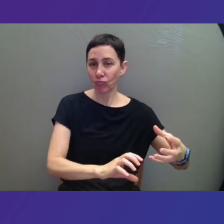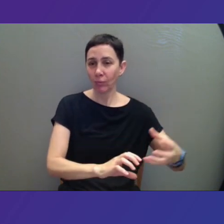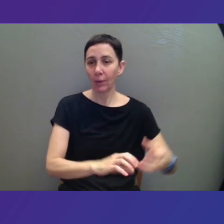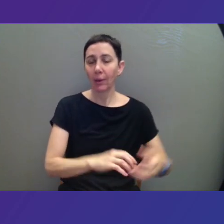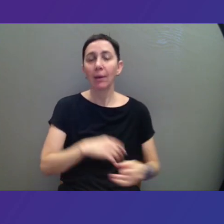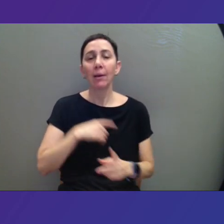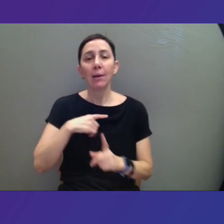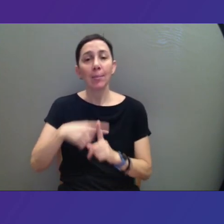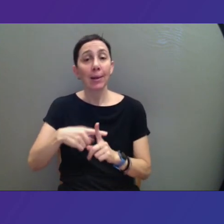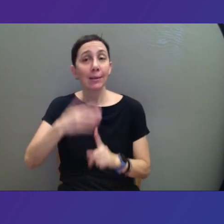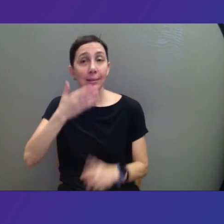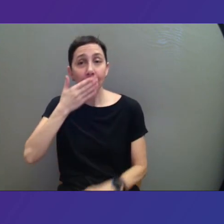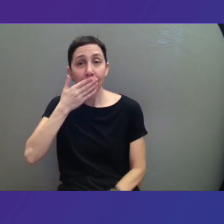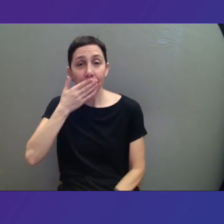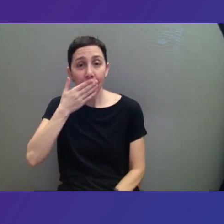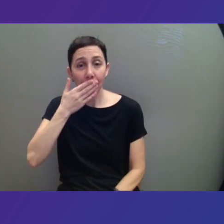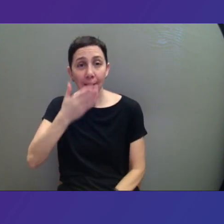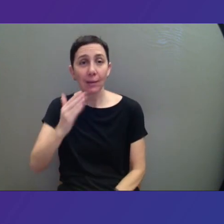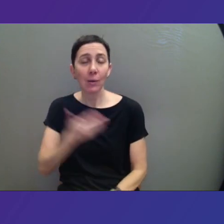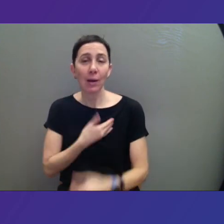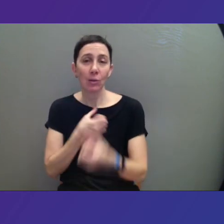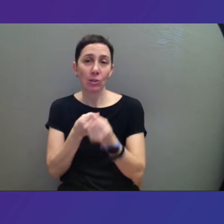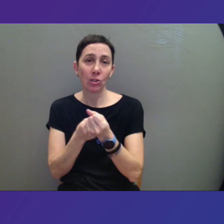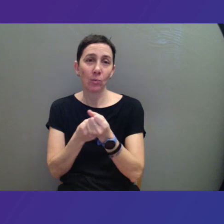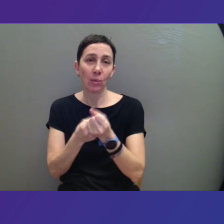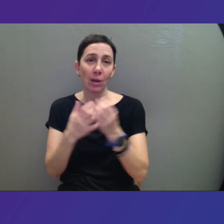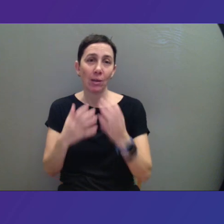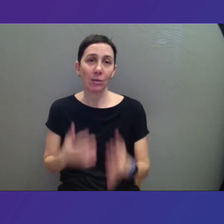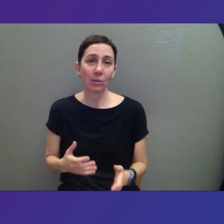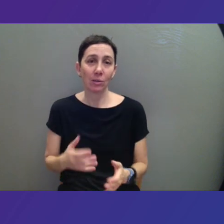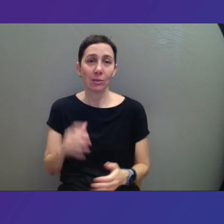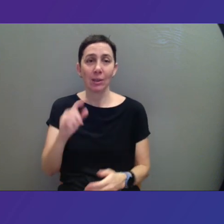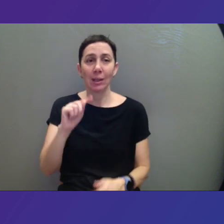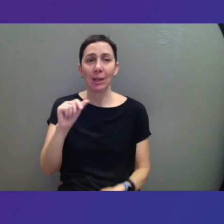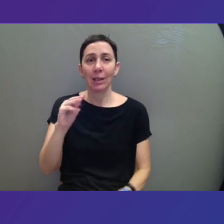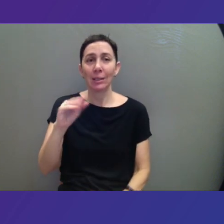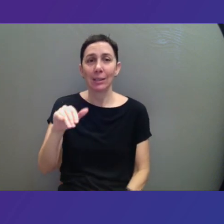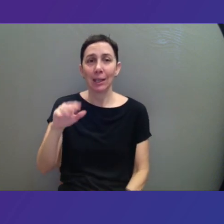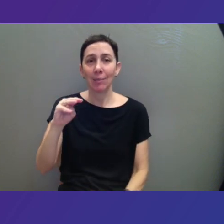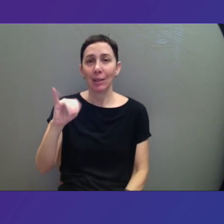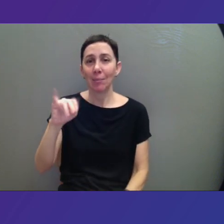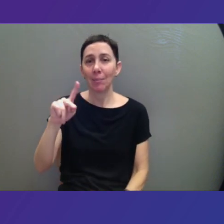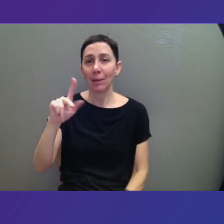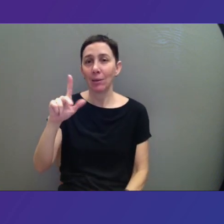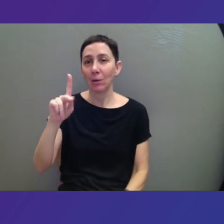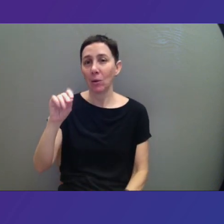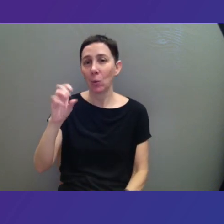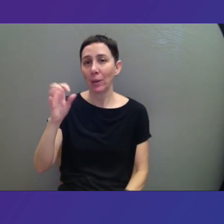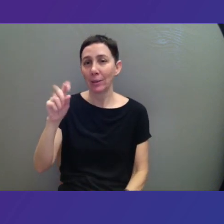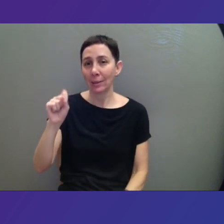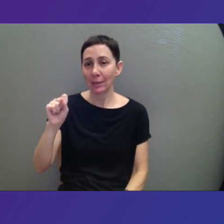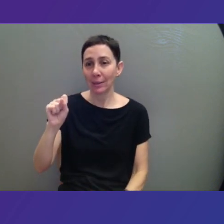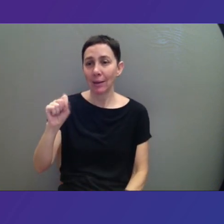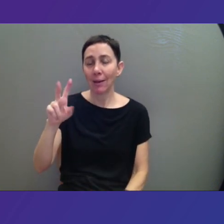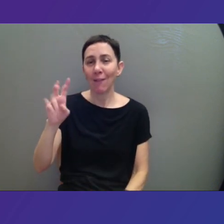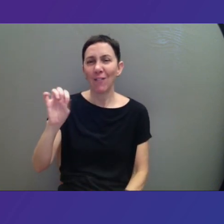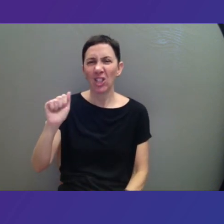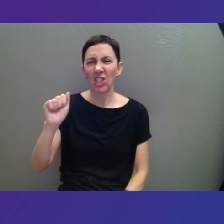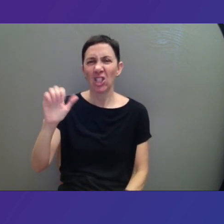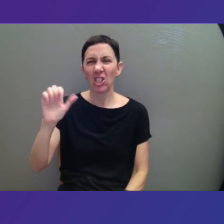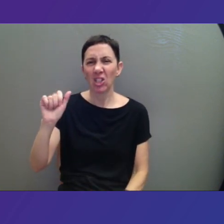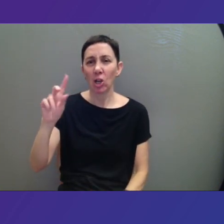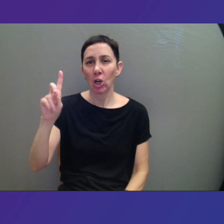a final thank you to our sponsors, and to Tammy Milkowitz from the Viscardi Center, and Jessica Ames and